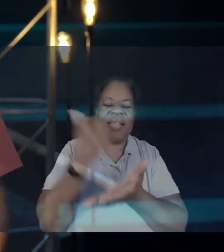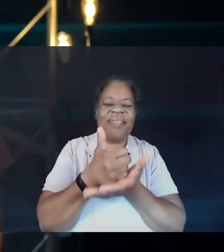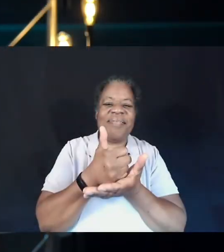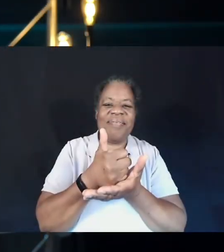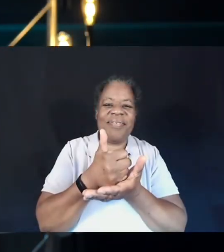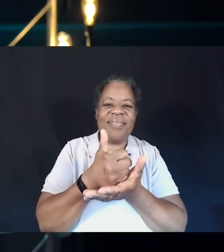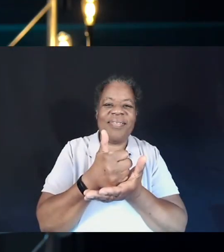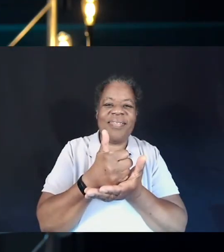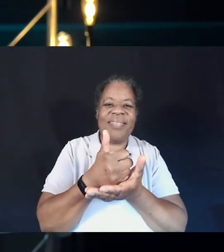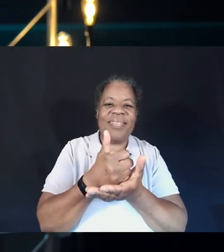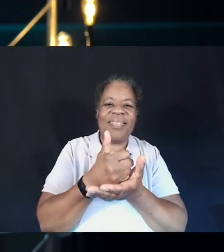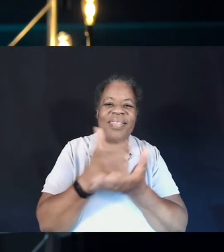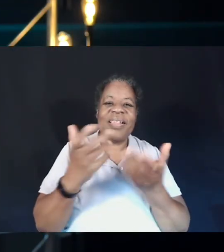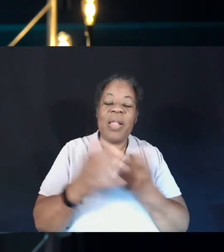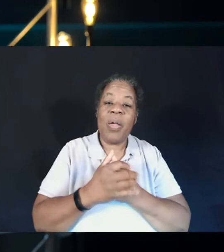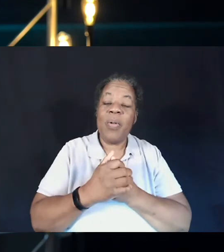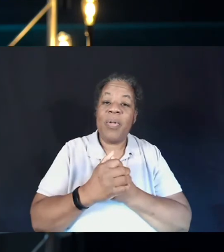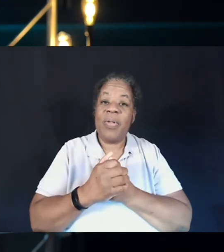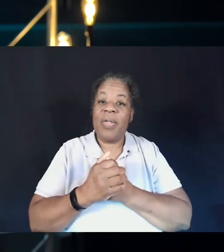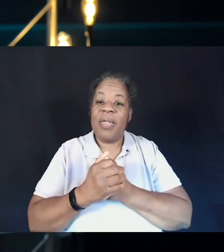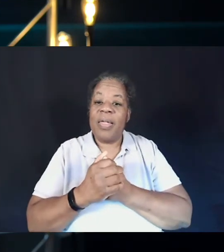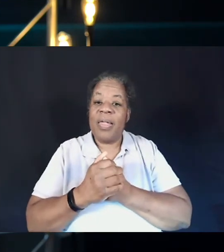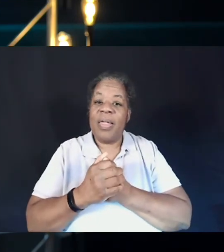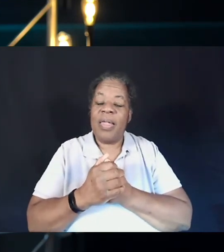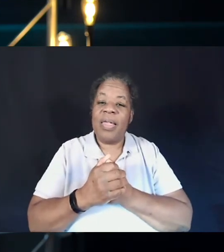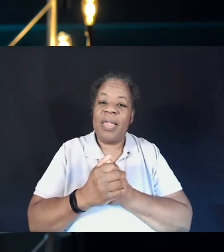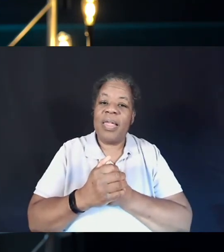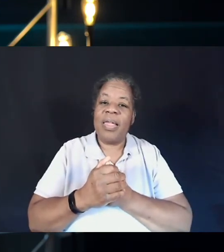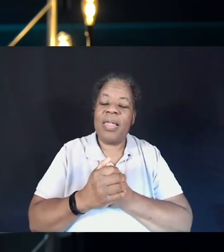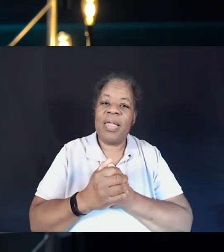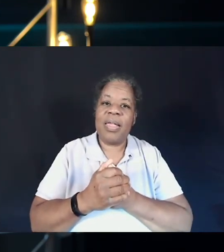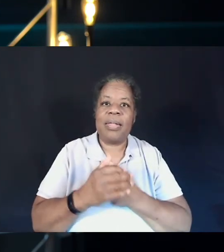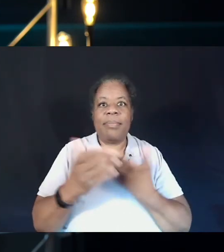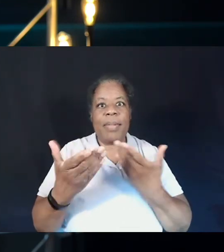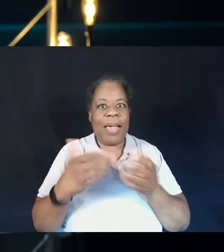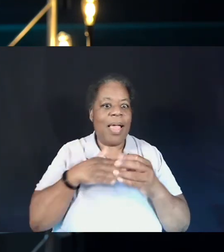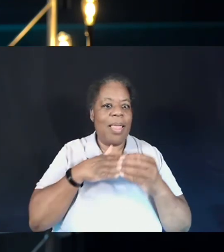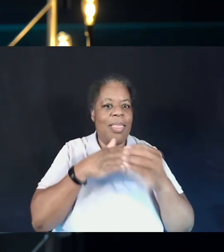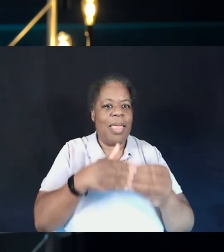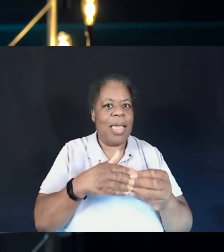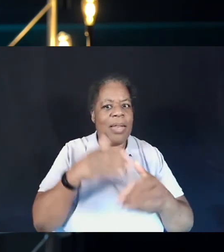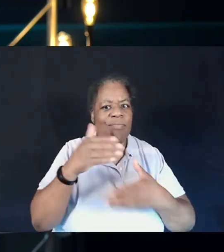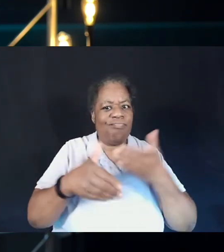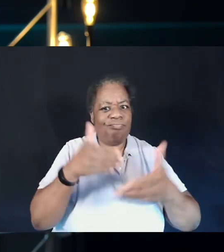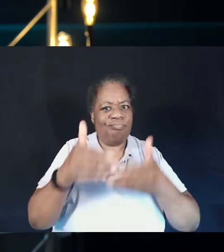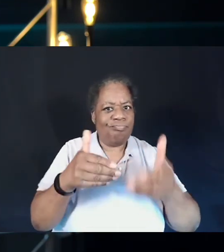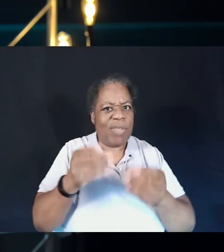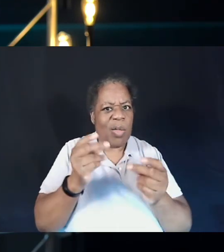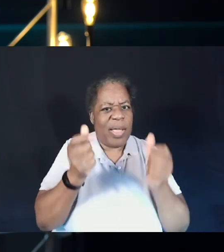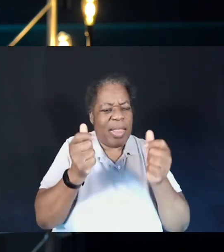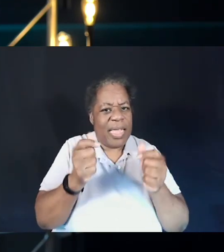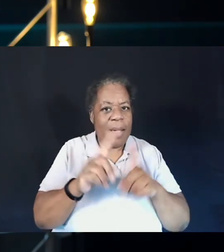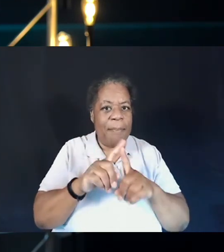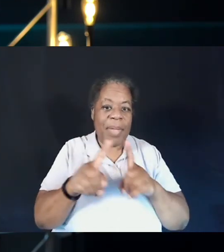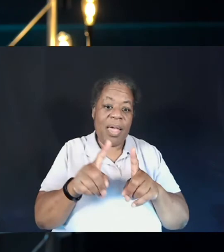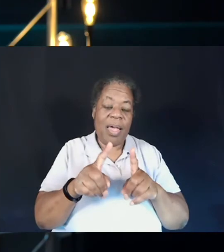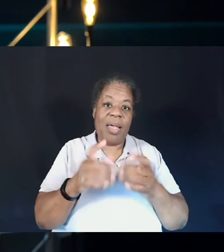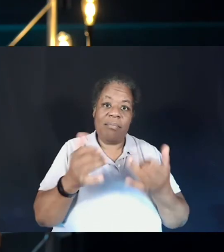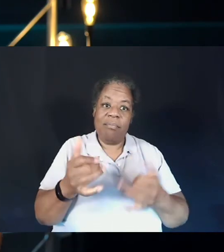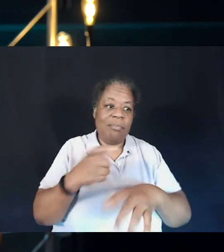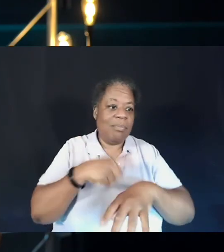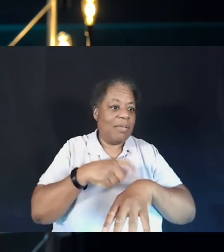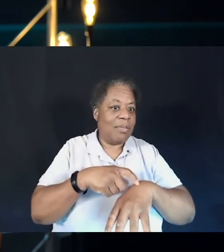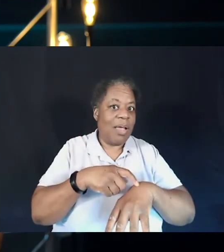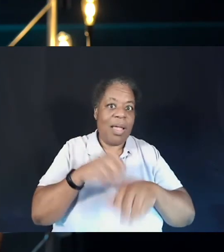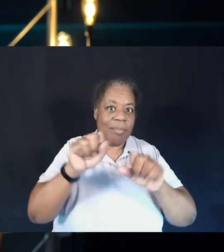So I let us do that, I think, maybe a little more quickly than you'd want to do it yourself, but you can take the time that you need. I would just encourage